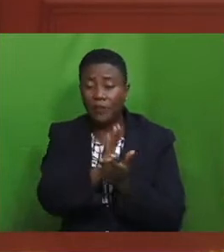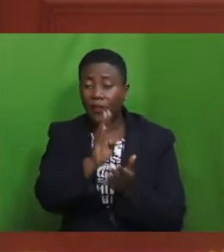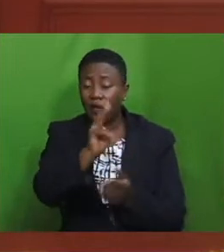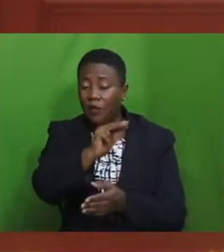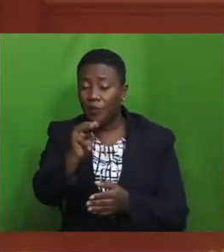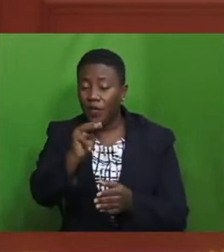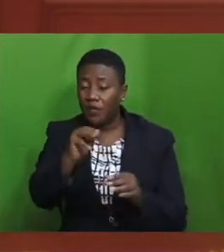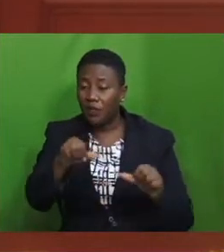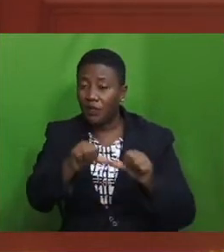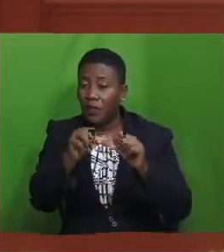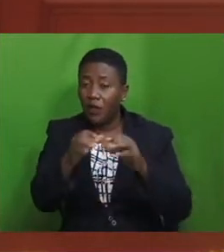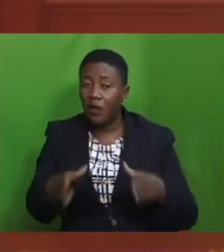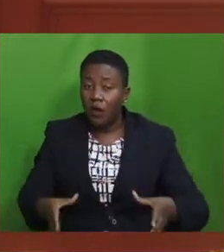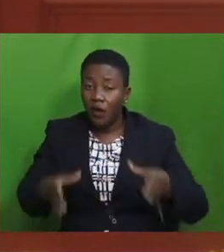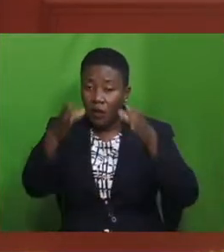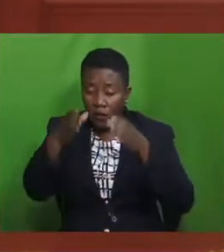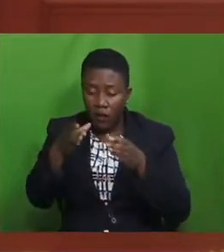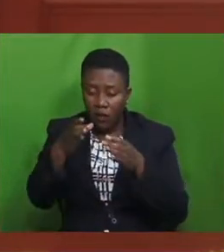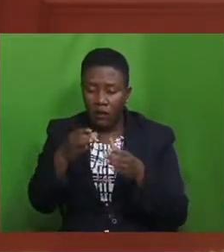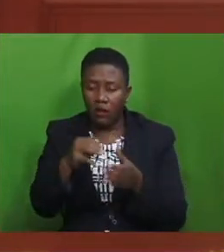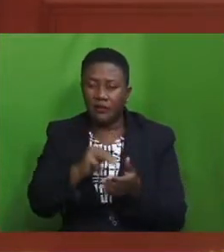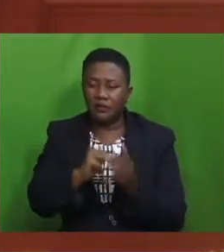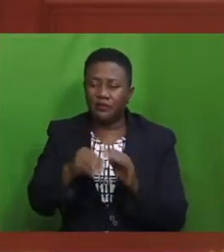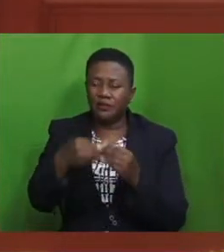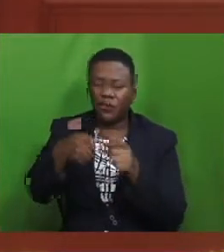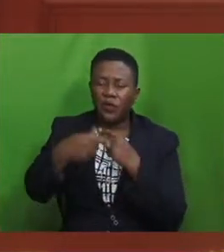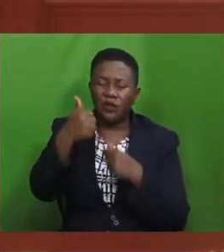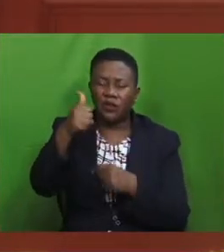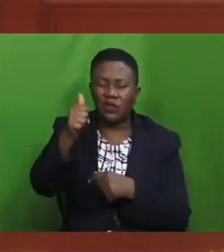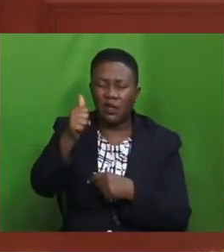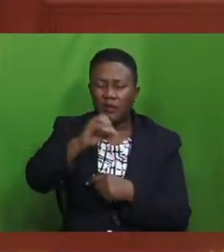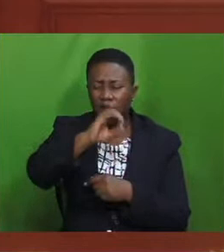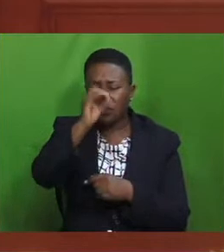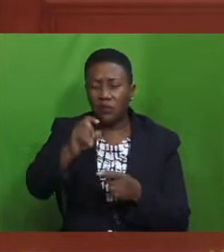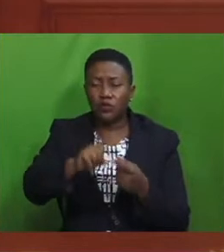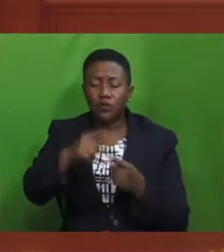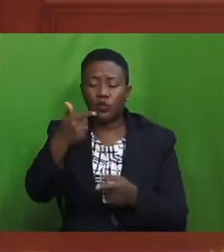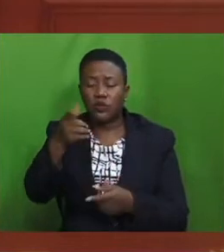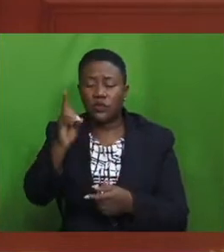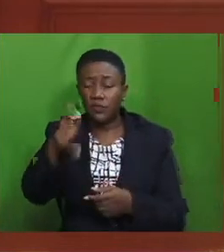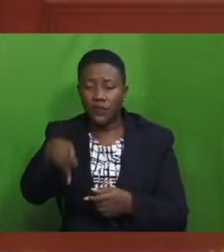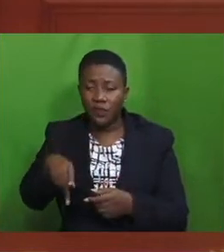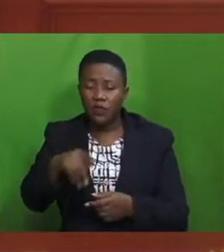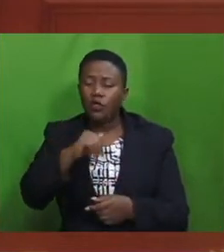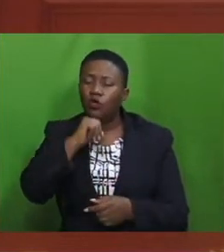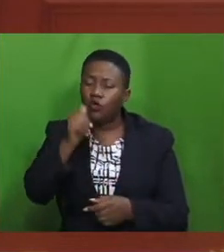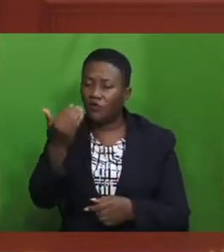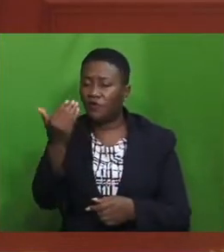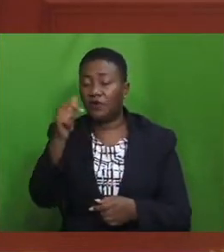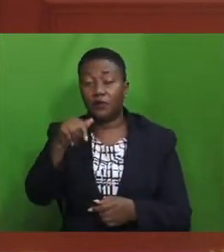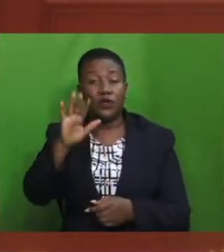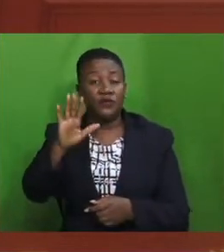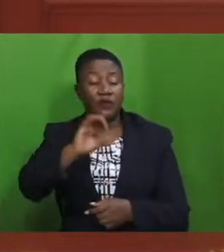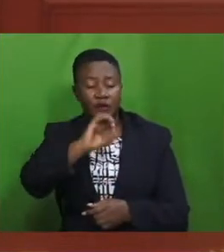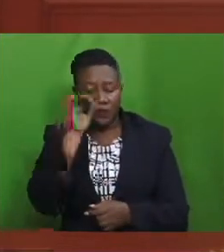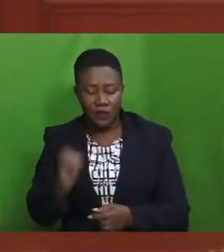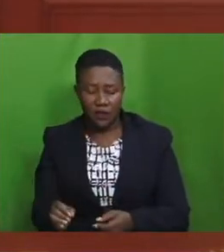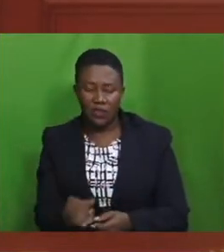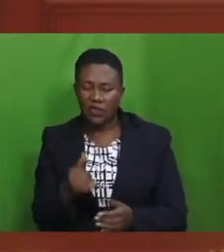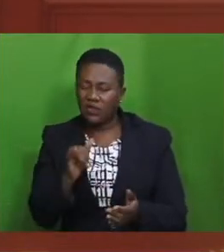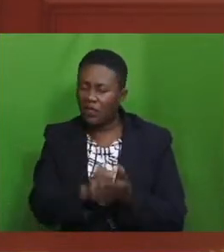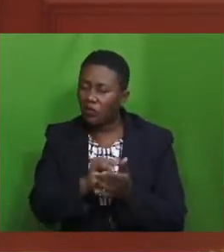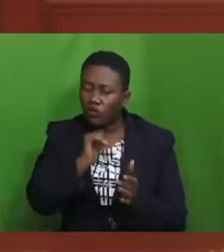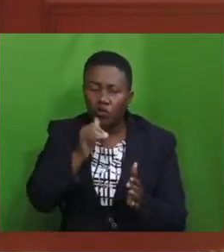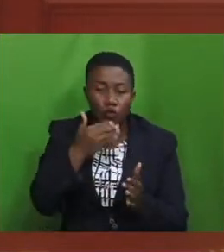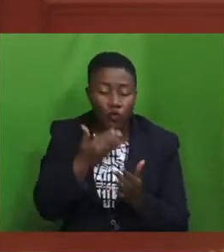likely to contribute 10% to overall GDP and not 15.5%. That is not realistic.